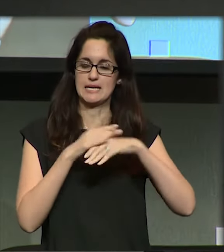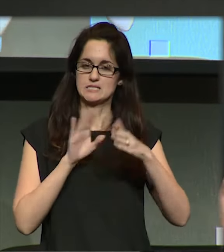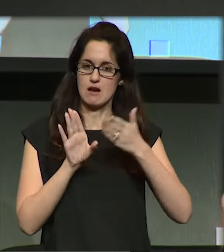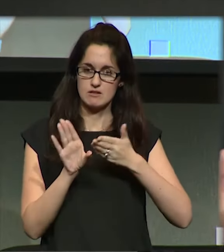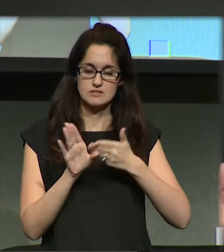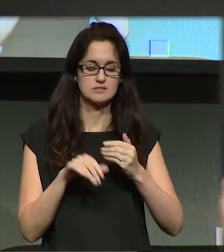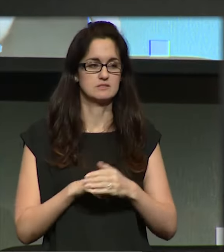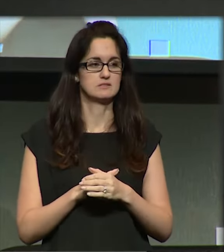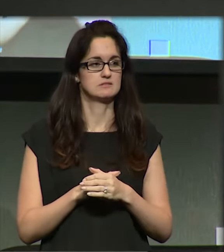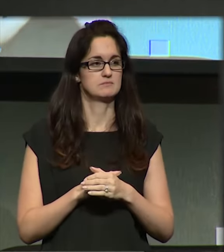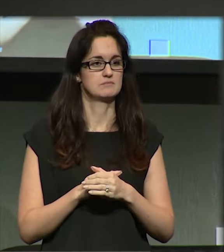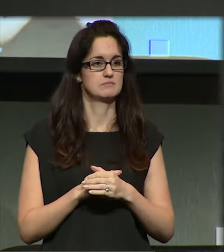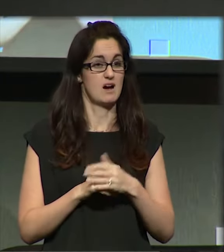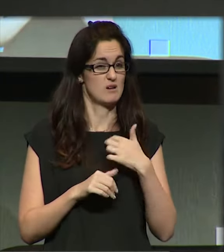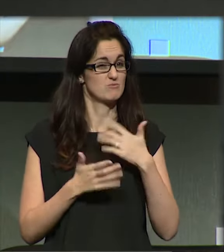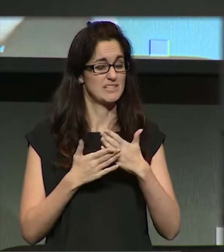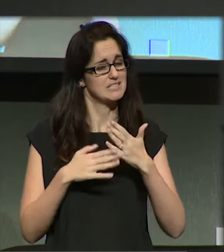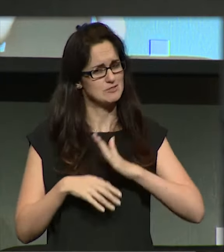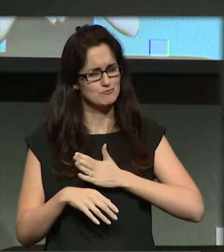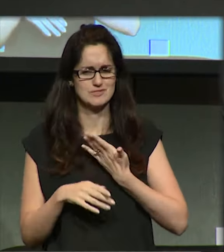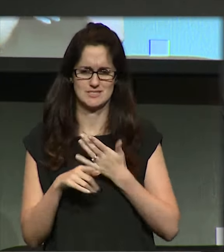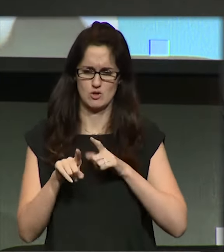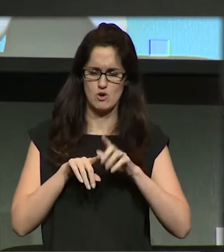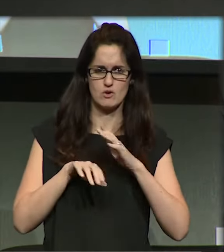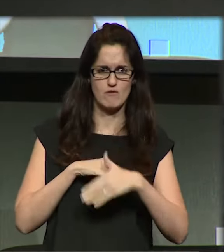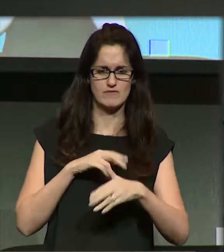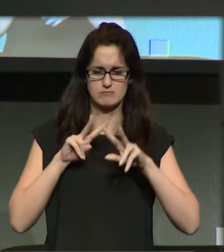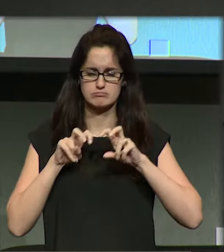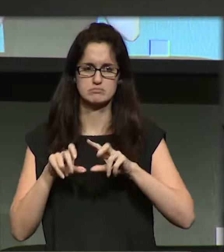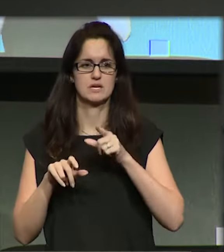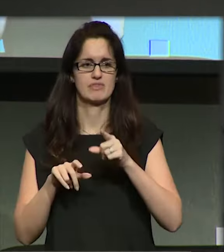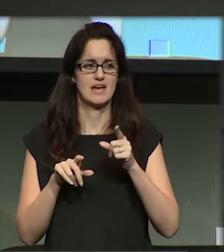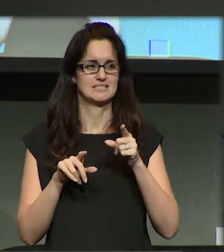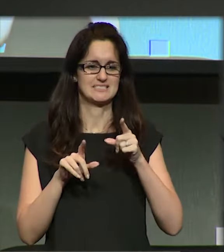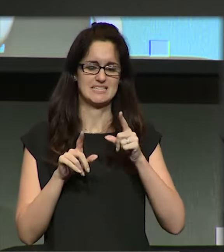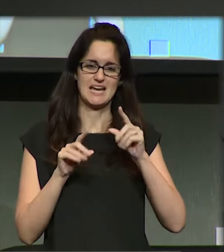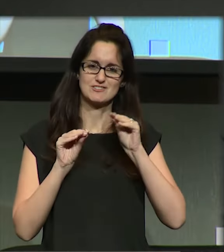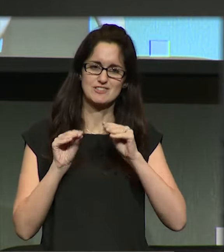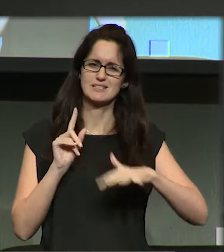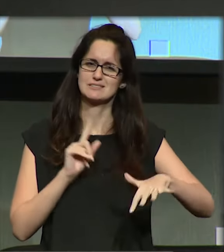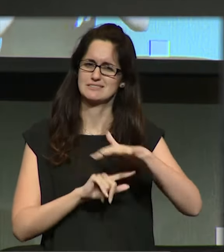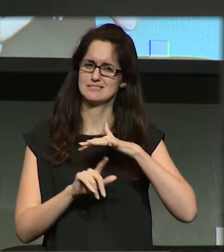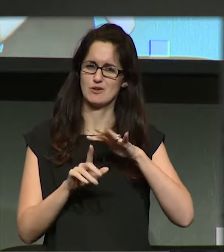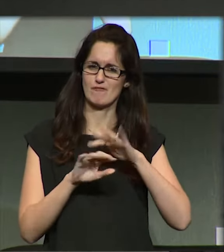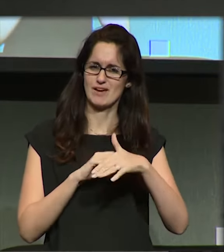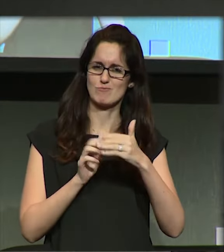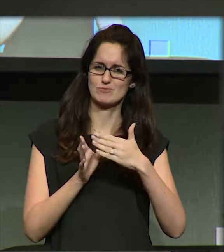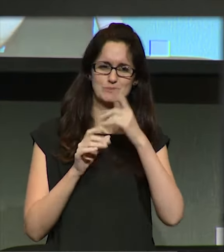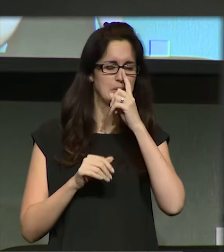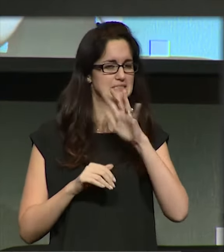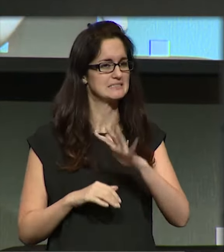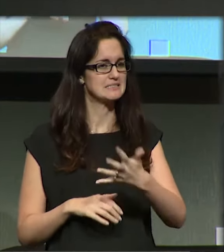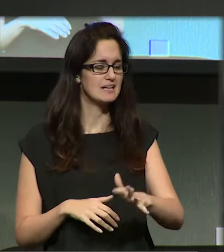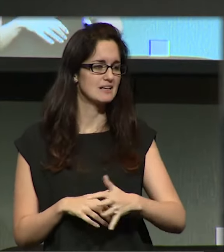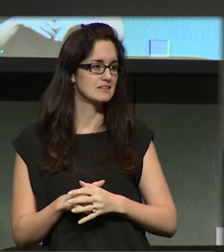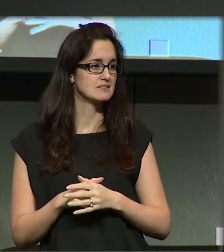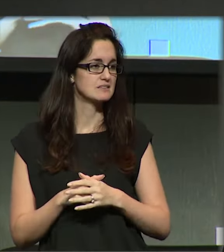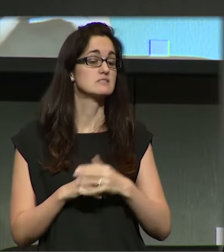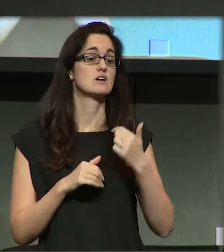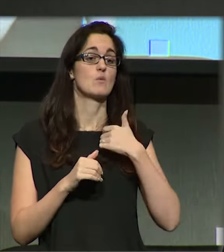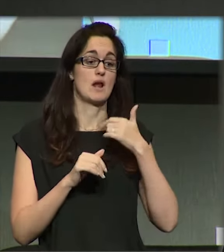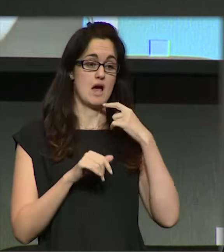strong interest in this toxic effect of expectations. And I went knowing, you know, I inherited a school that was in chaos.